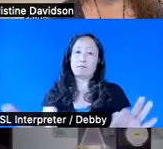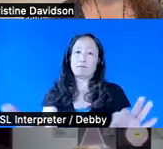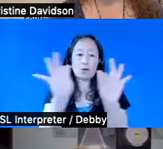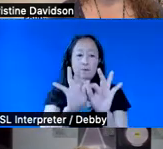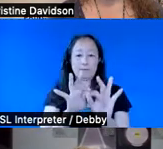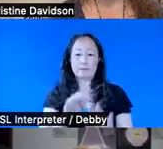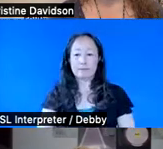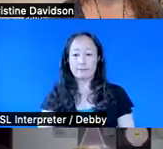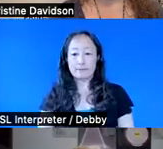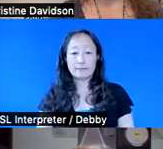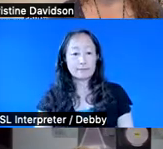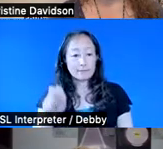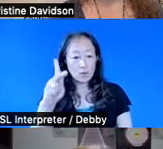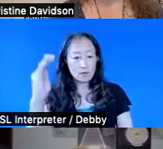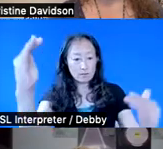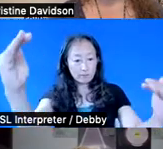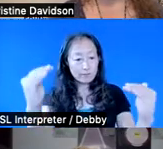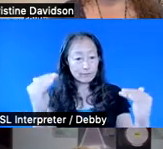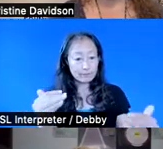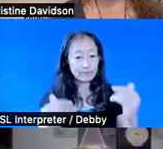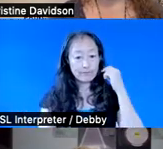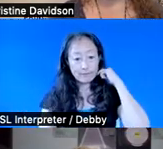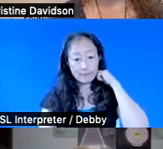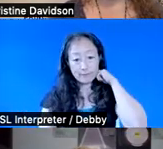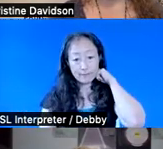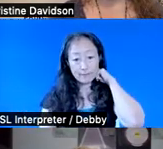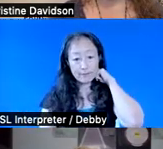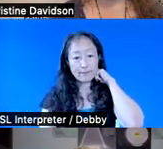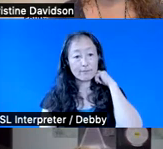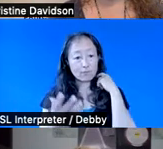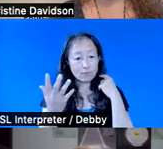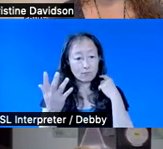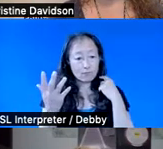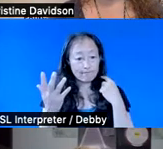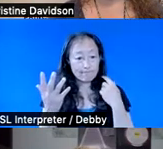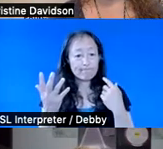Okay, we talked about that. We talked about all this.